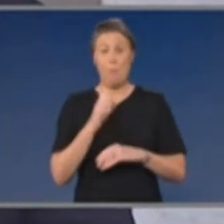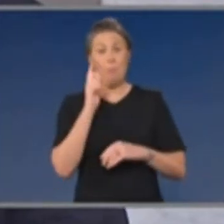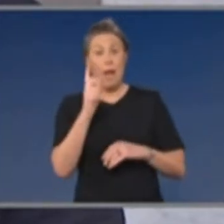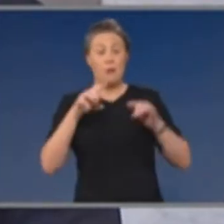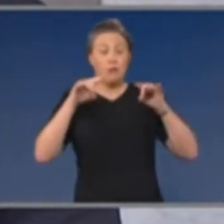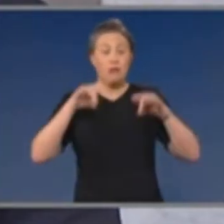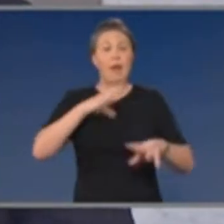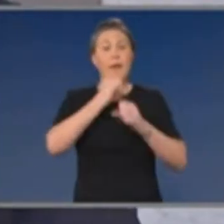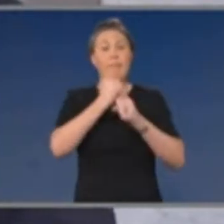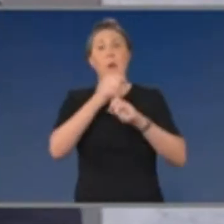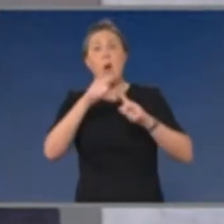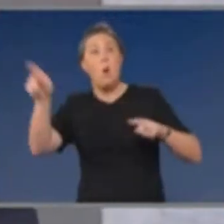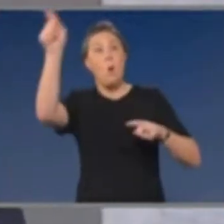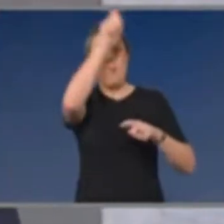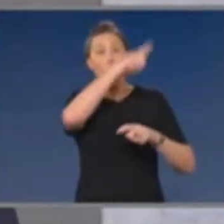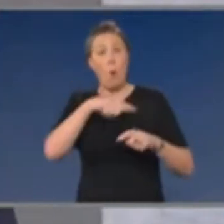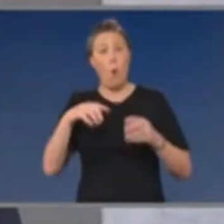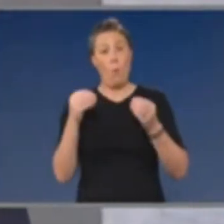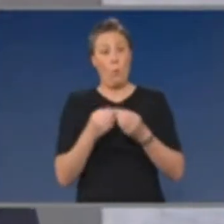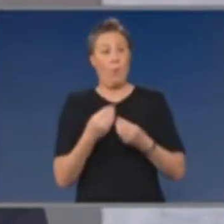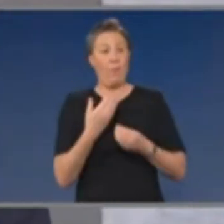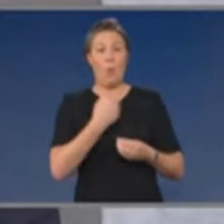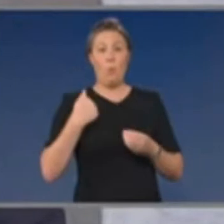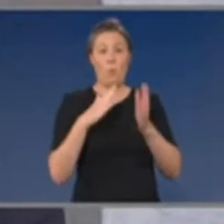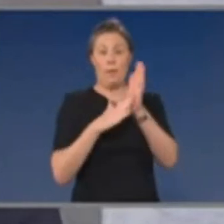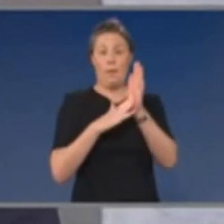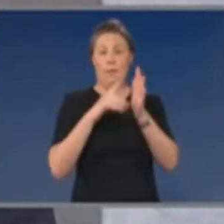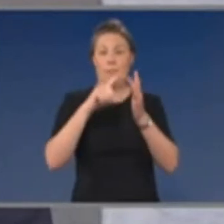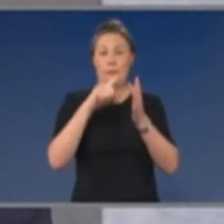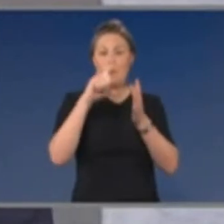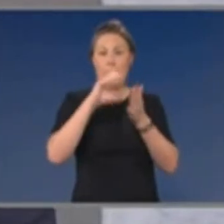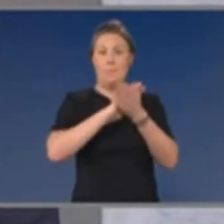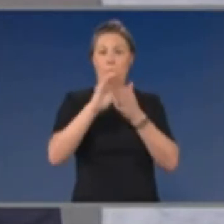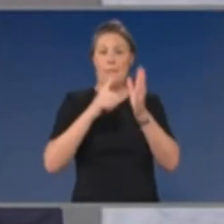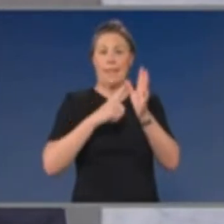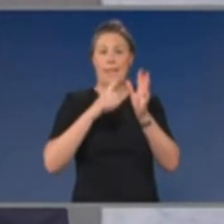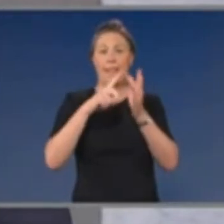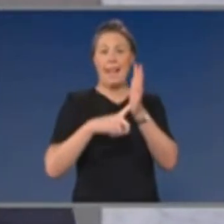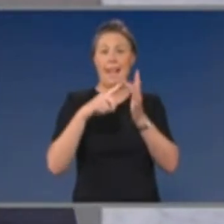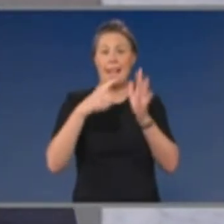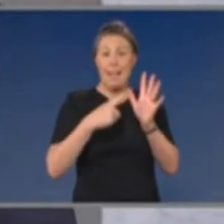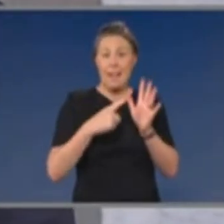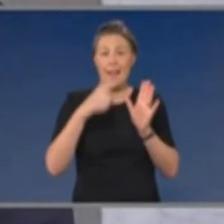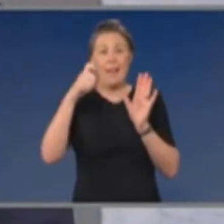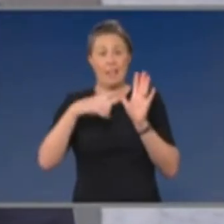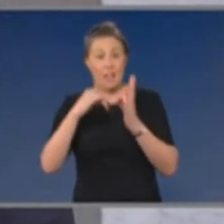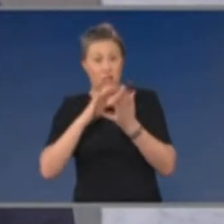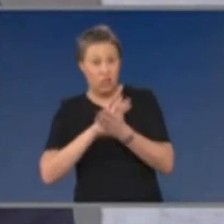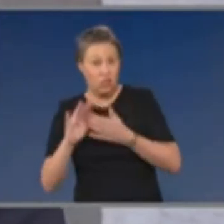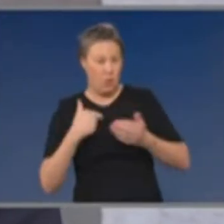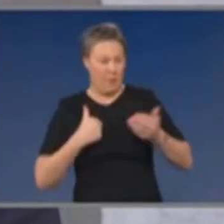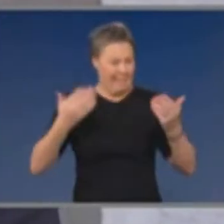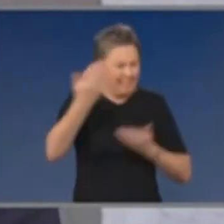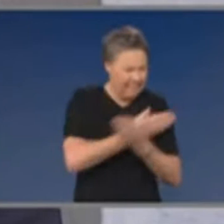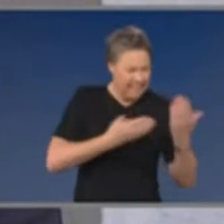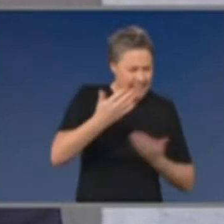here with Michaelia Cash, Senator Cash, but also in the national cabinet with all the state and territory leaders, has been the